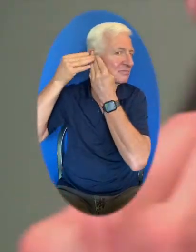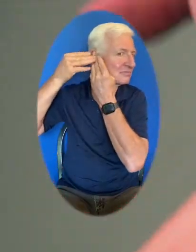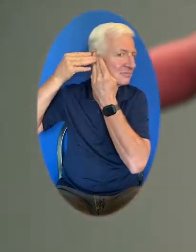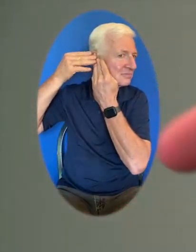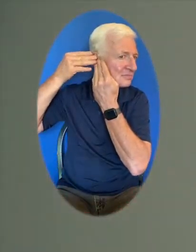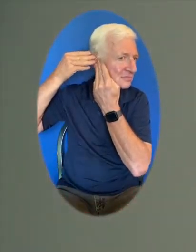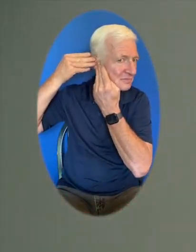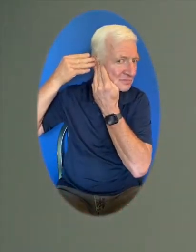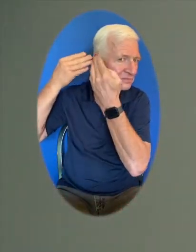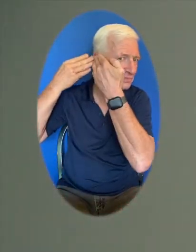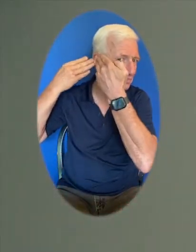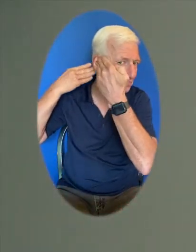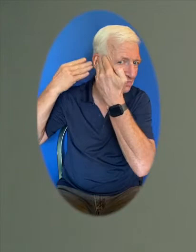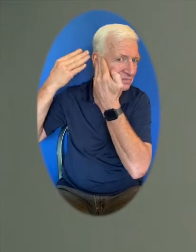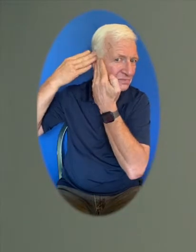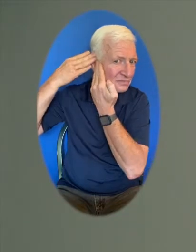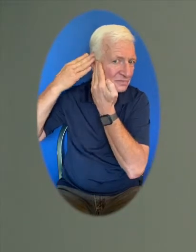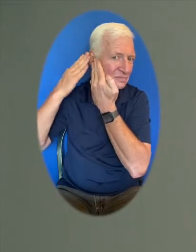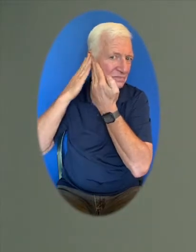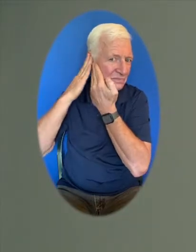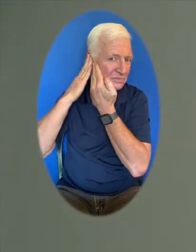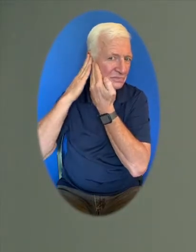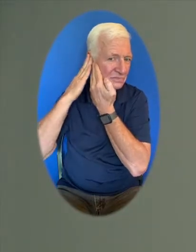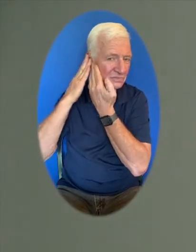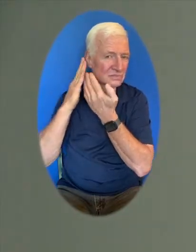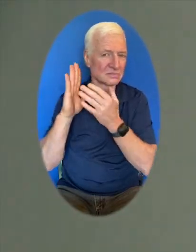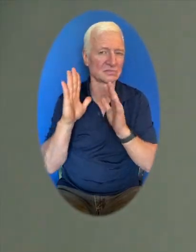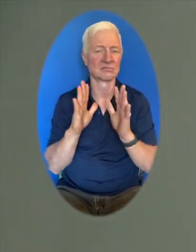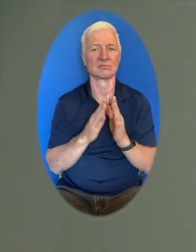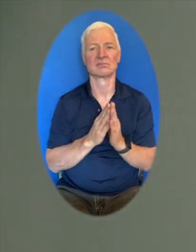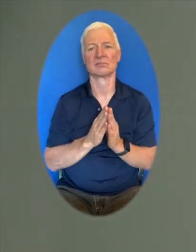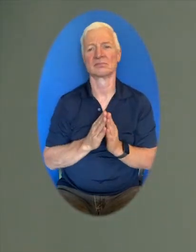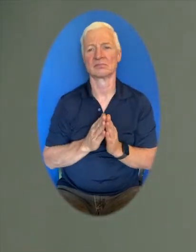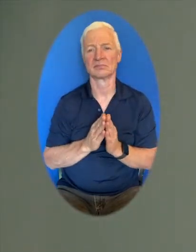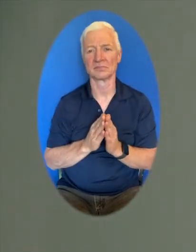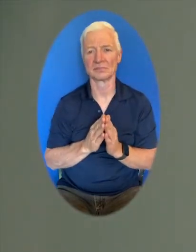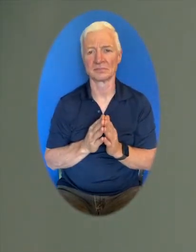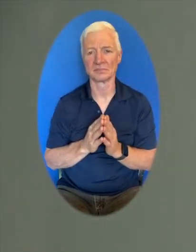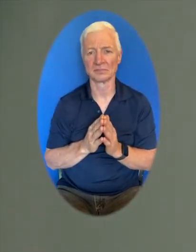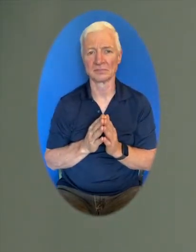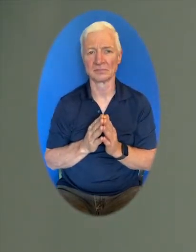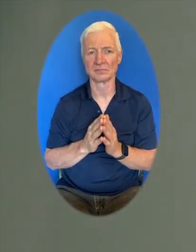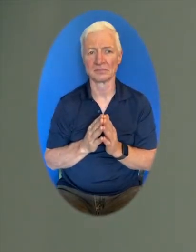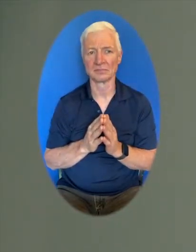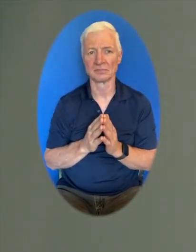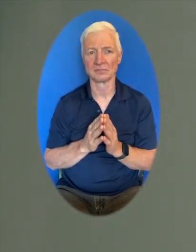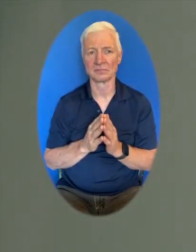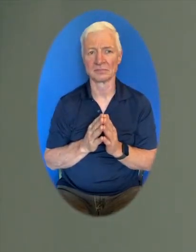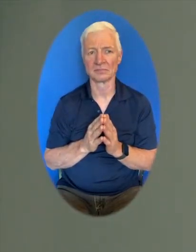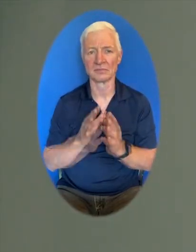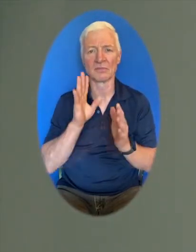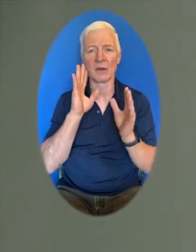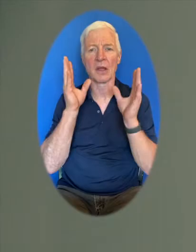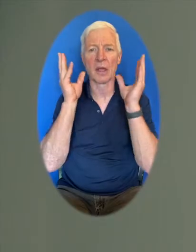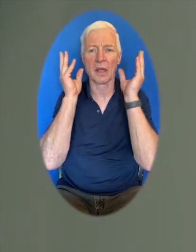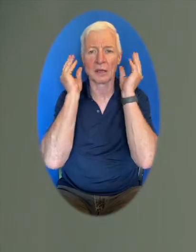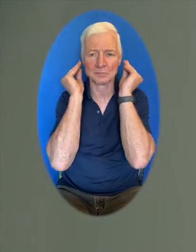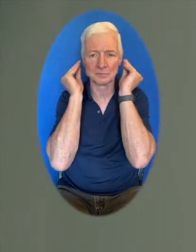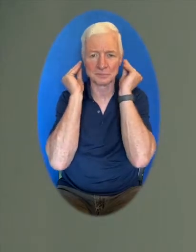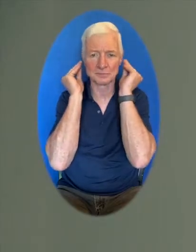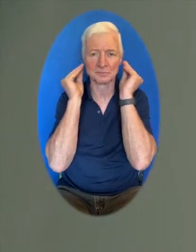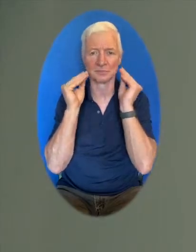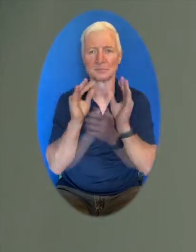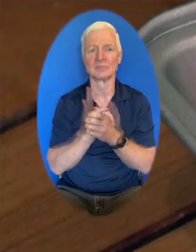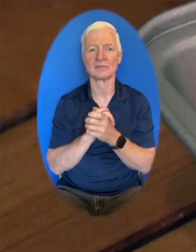canal. Place into the outer ear. Press and stretch from the center to the outer edge, filling the outer ear and creating a